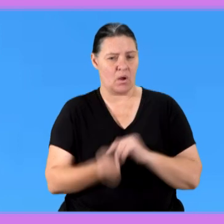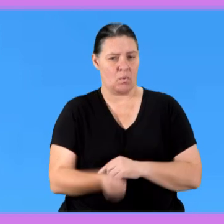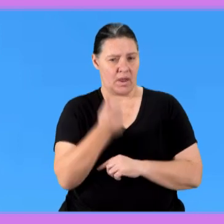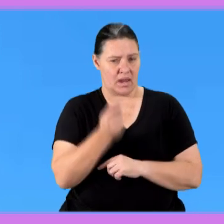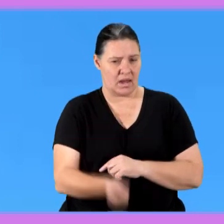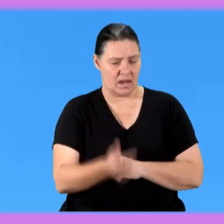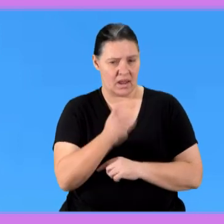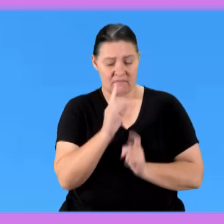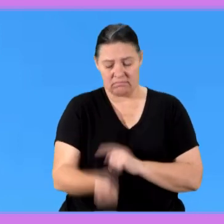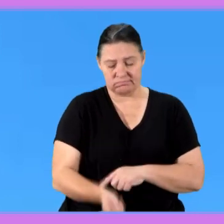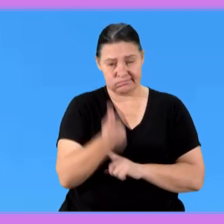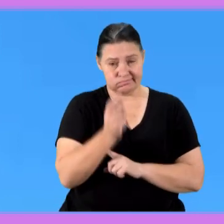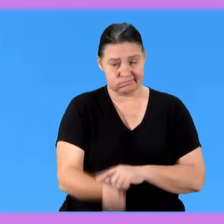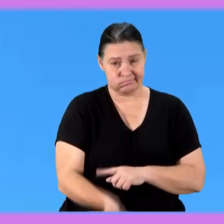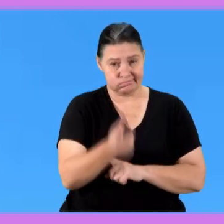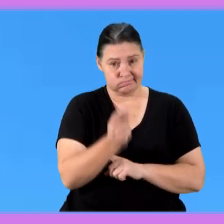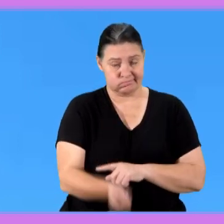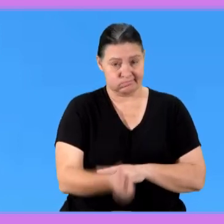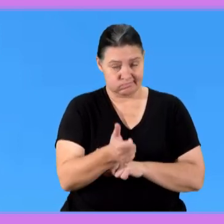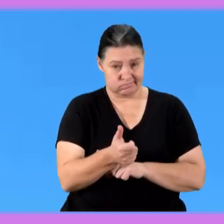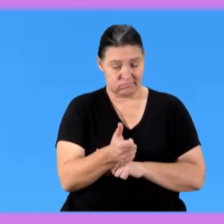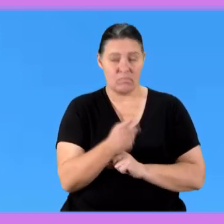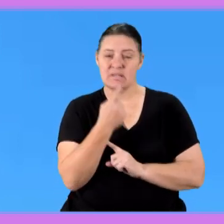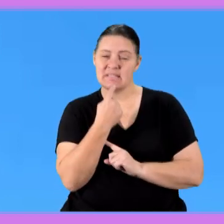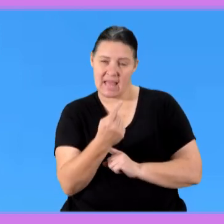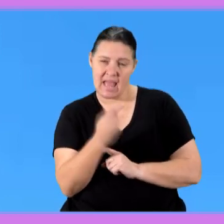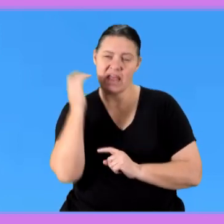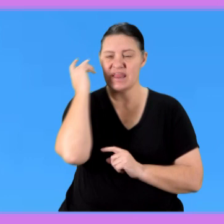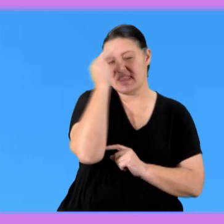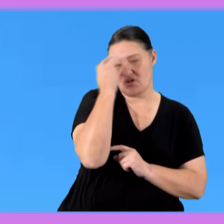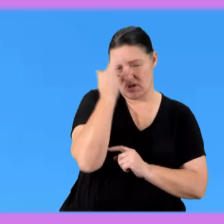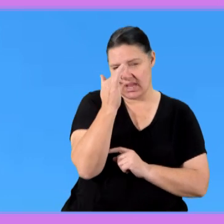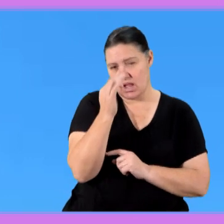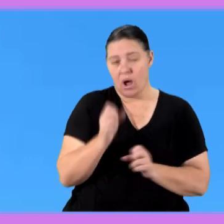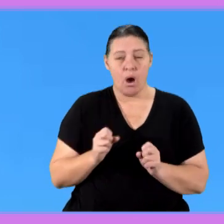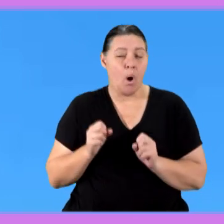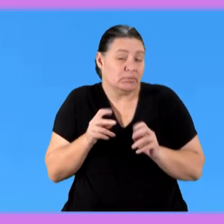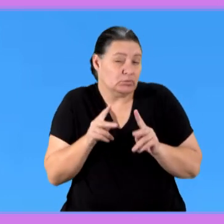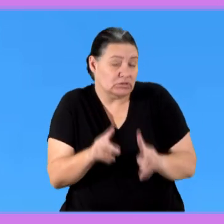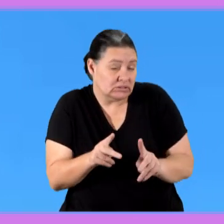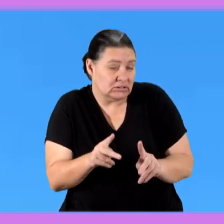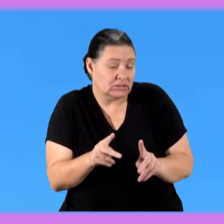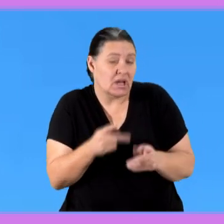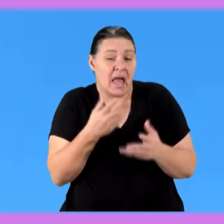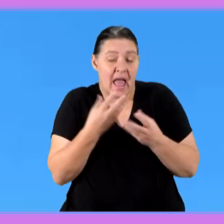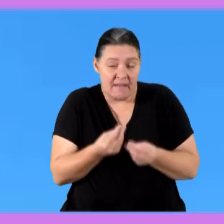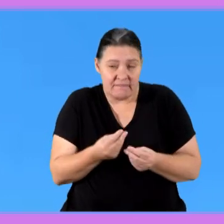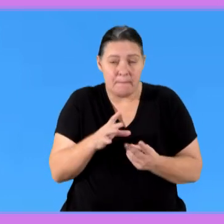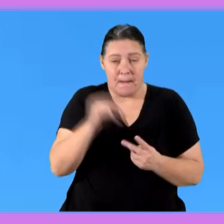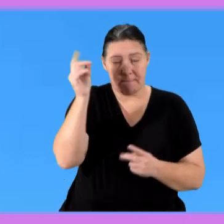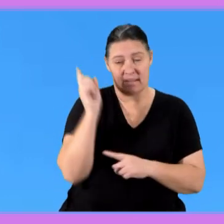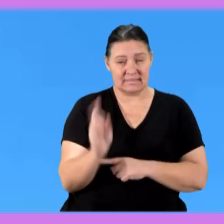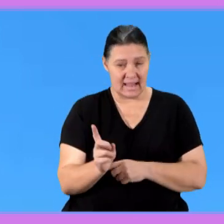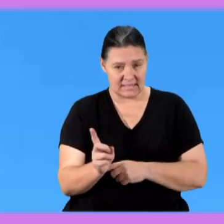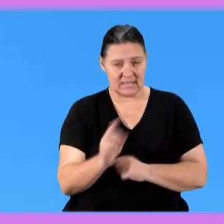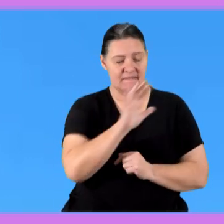right, if we flip that coin, we can say in theory, the chances of it land on